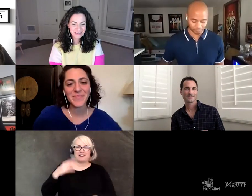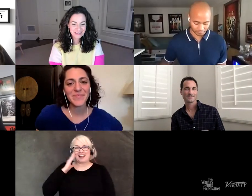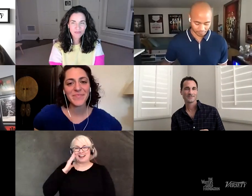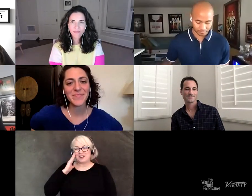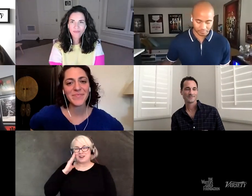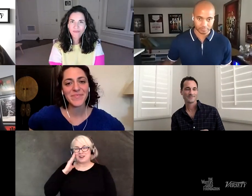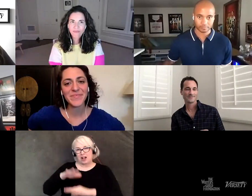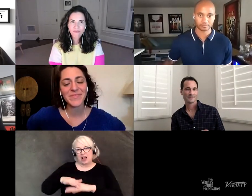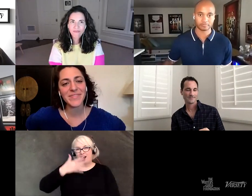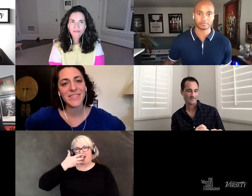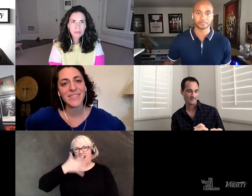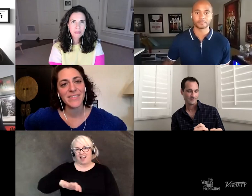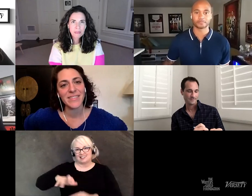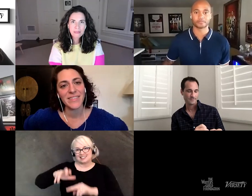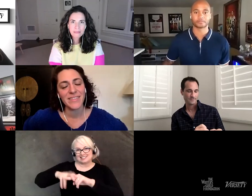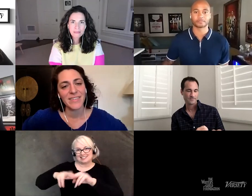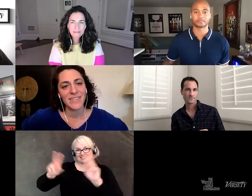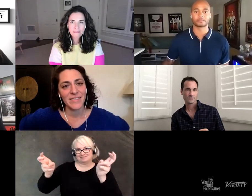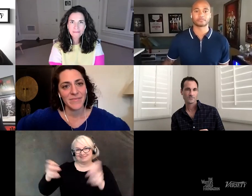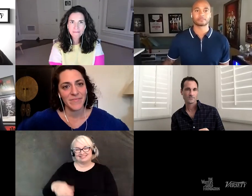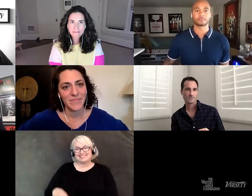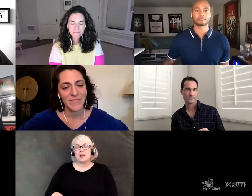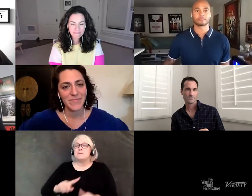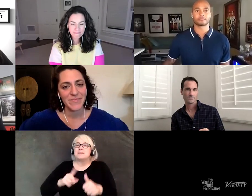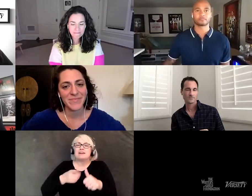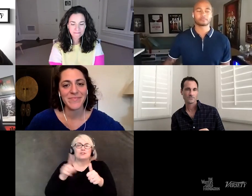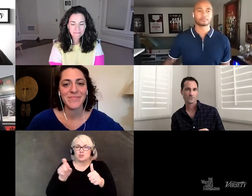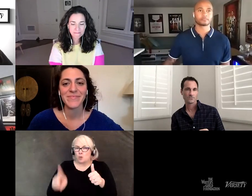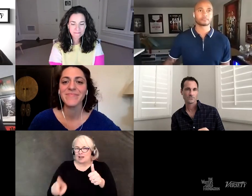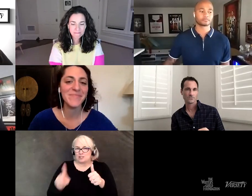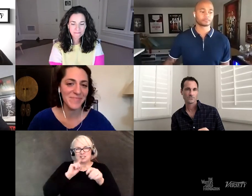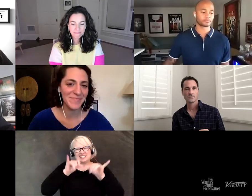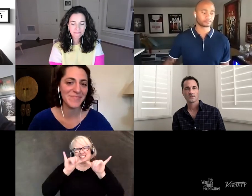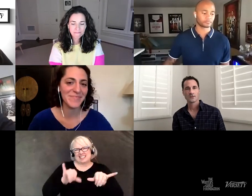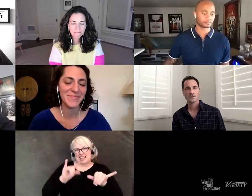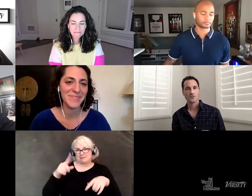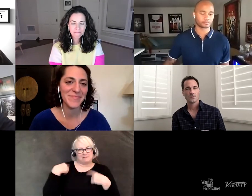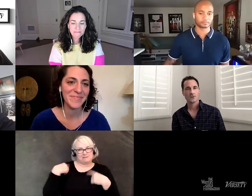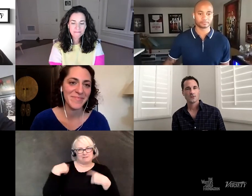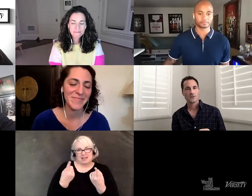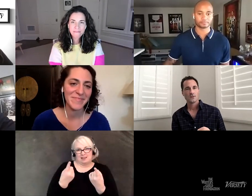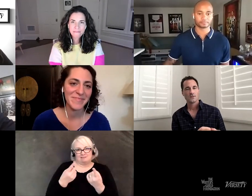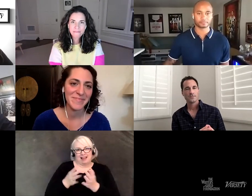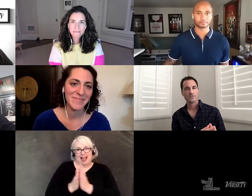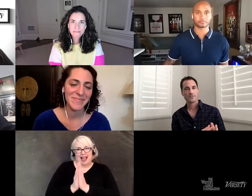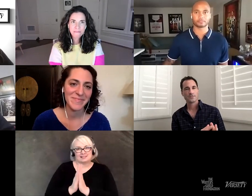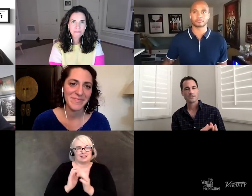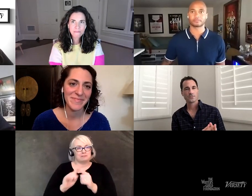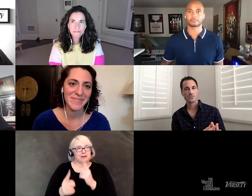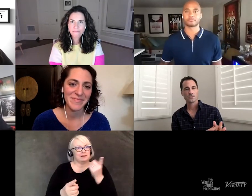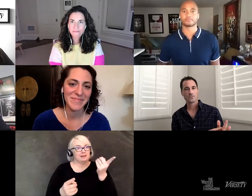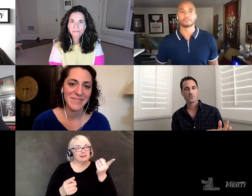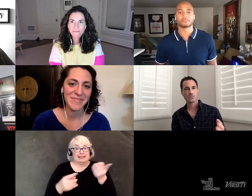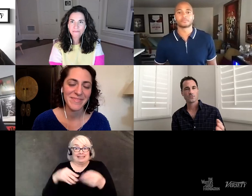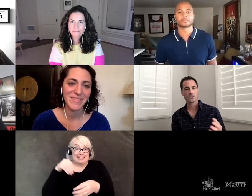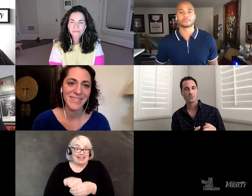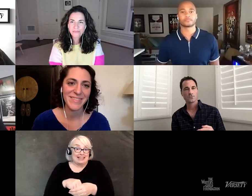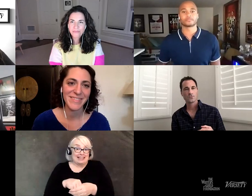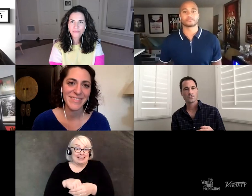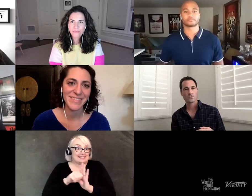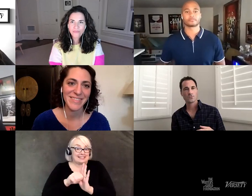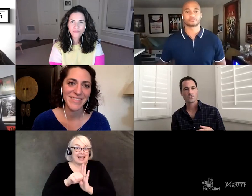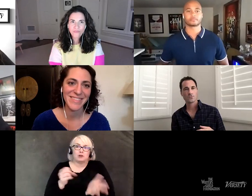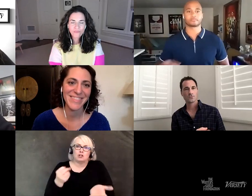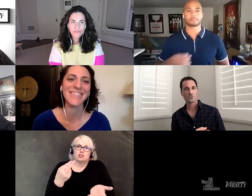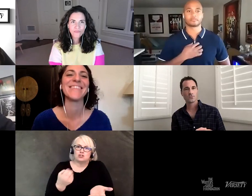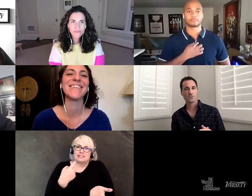um, it's literally, I mean, it's the same question that I've been asking everyone, but it's, it's written into this sample where she says, what is this? Why